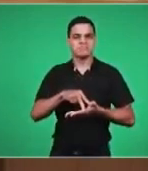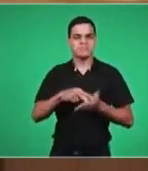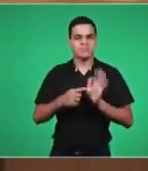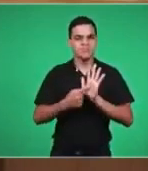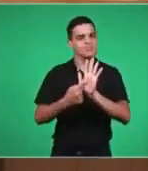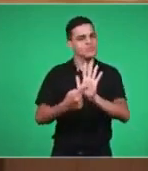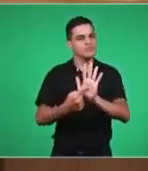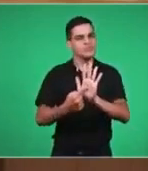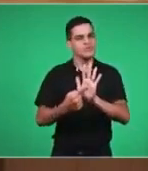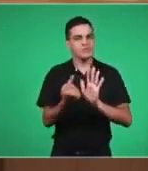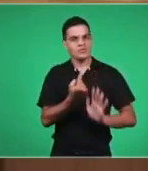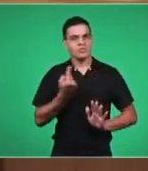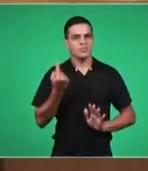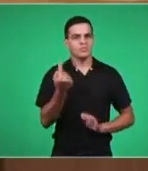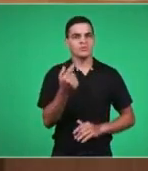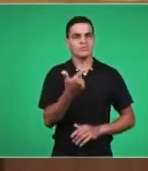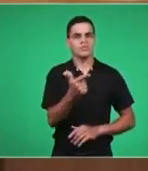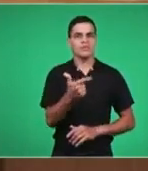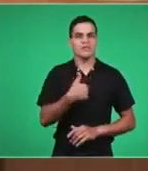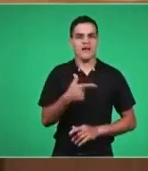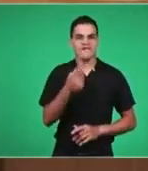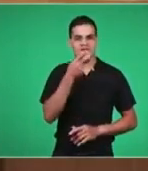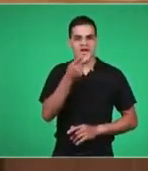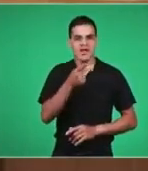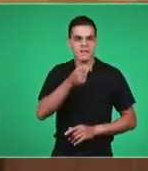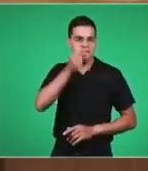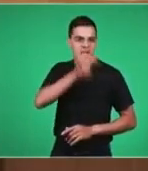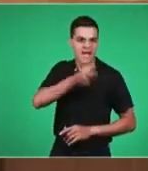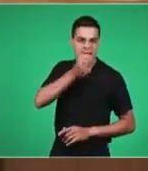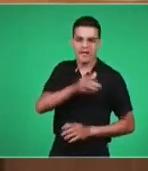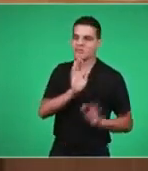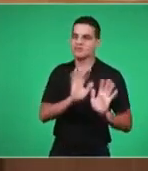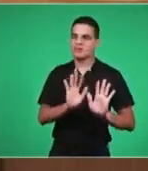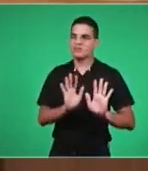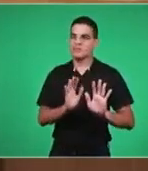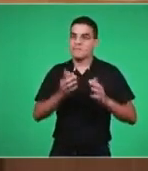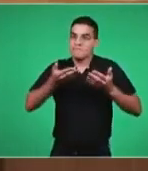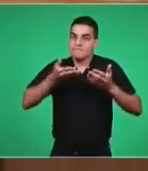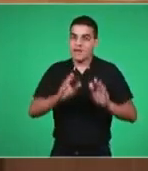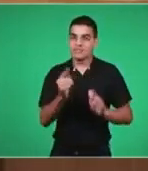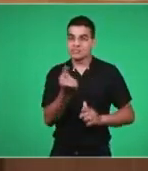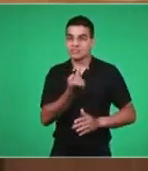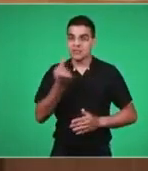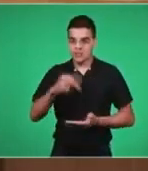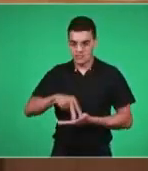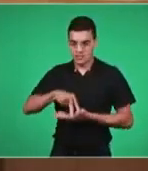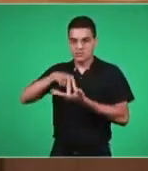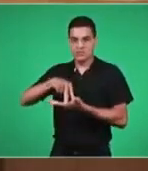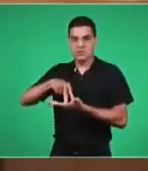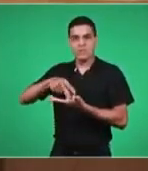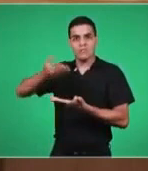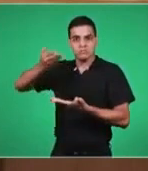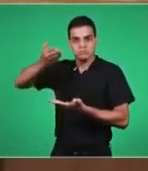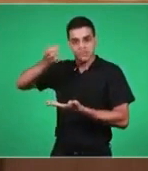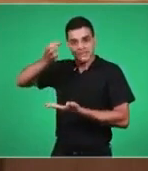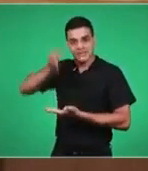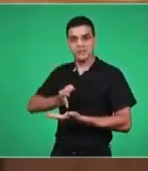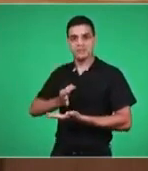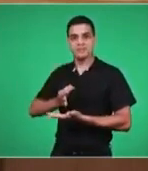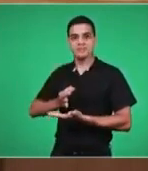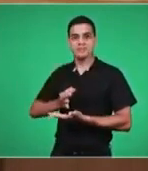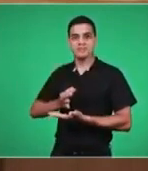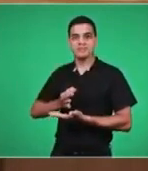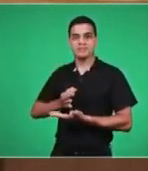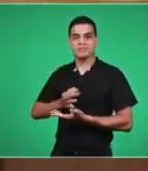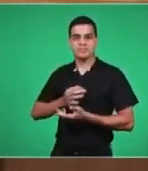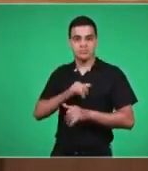serious. We are not trying to call anyone out, or we're not angry, but this